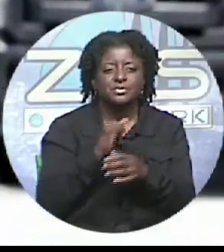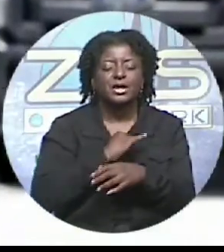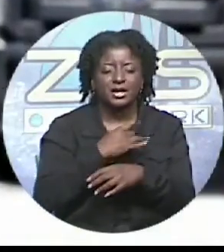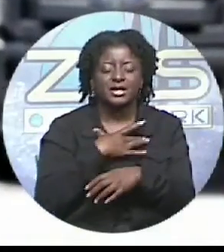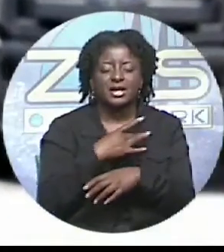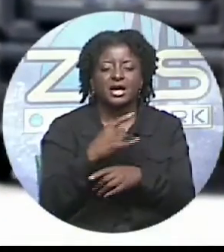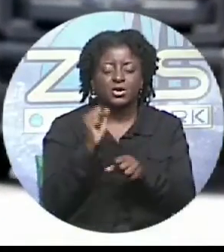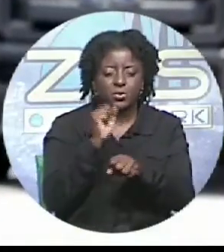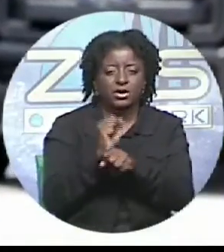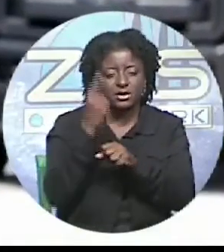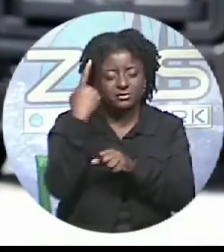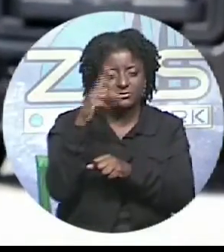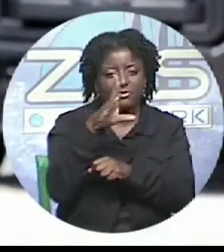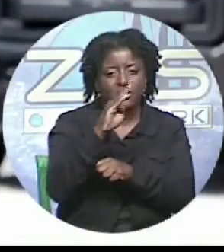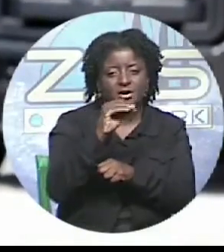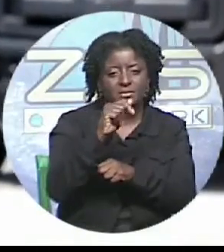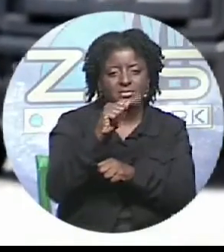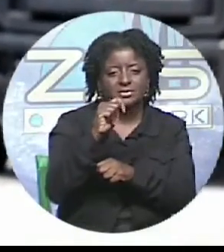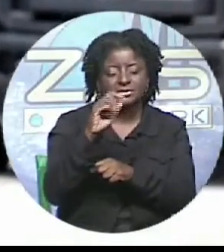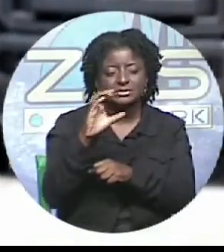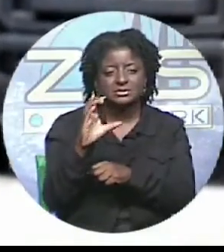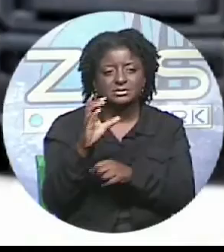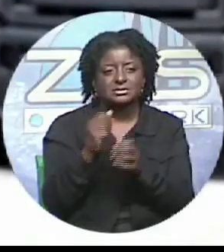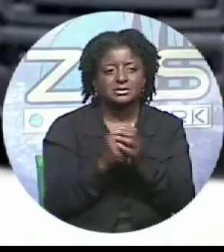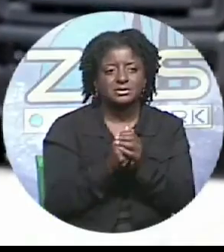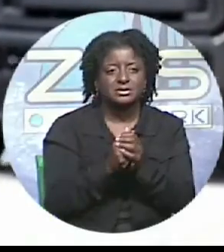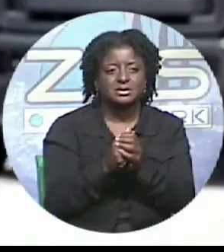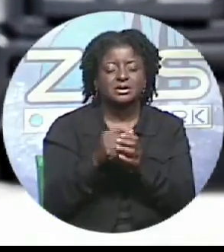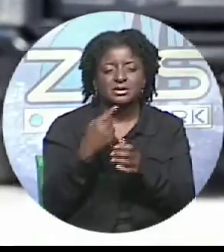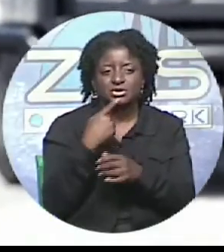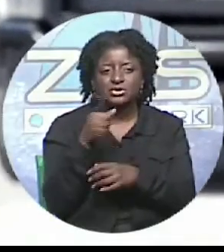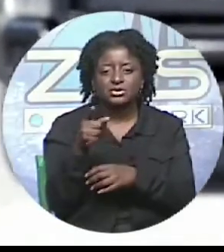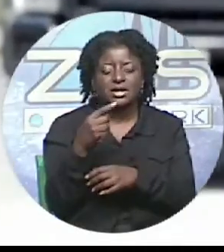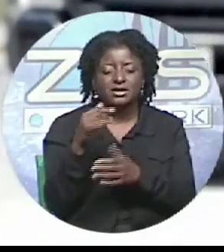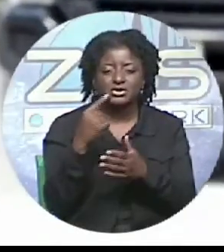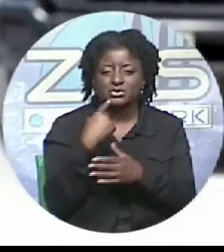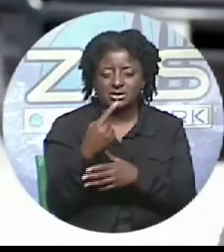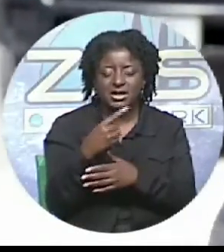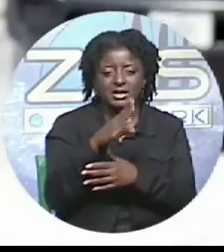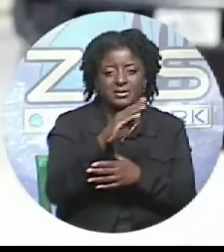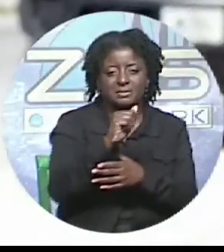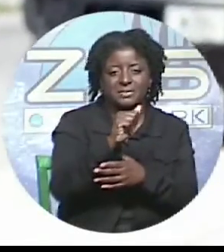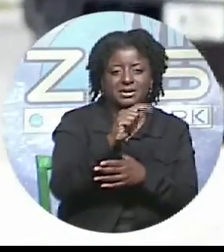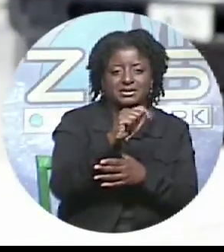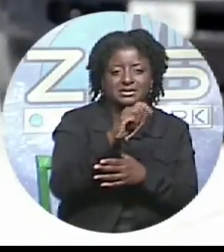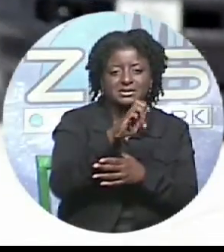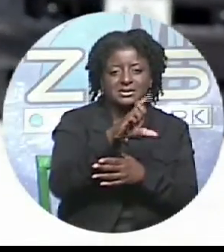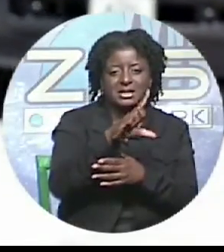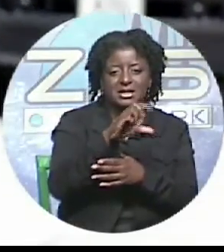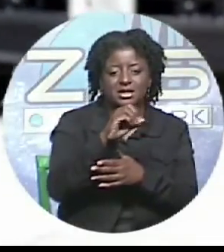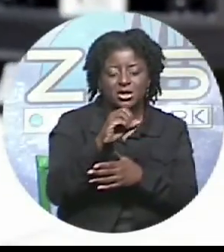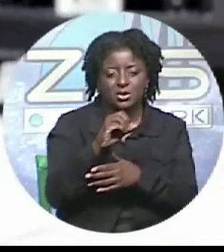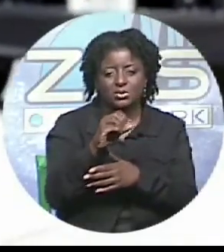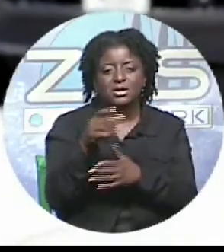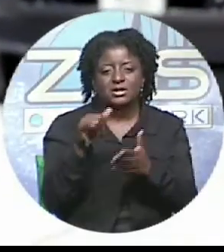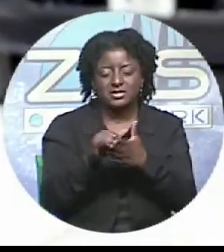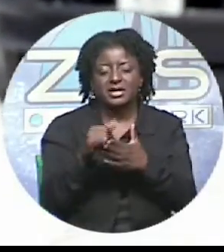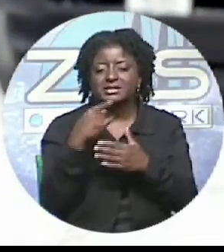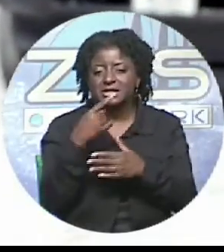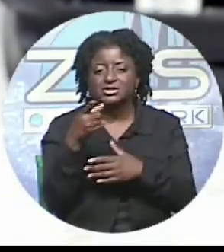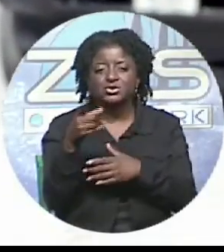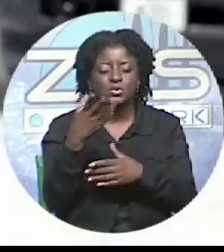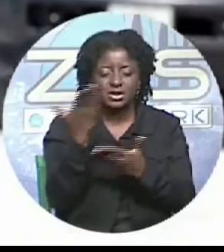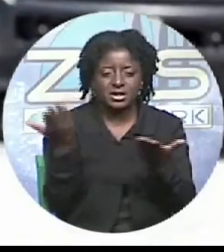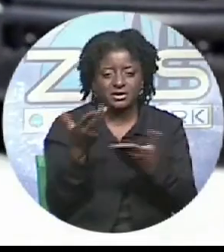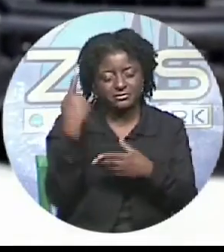working for Batelco. Are you saying Batelco? That tells me you've been around for a long time. Actually, I haven't. I think it's just